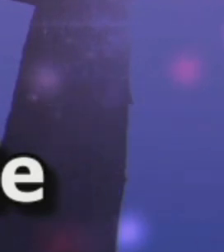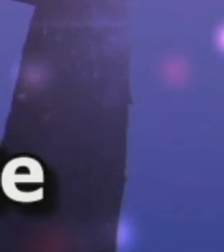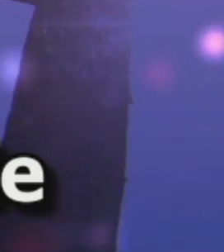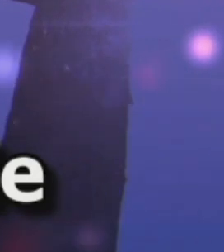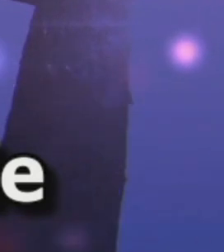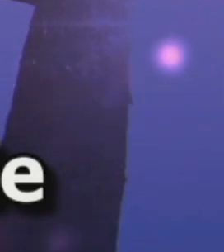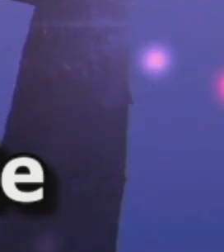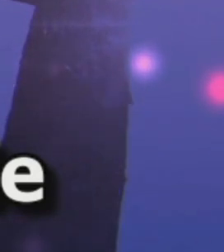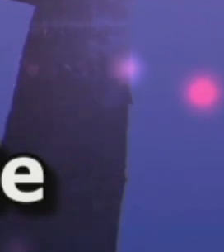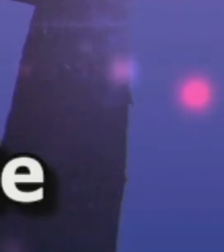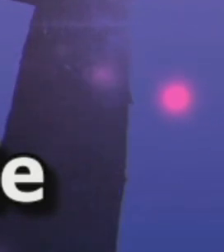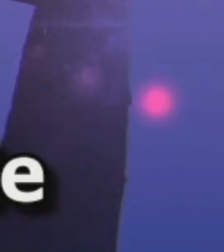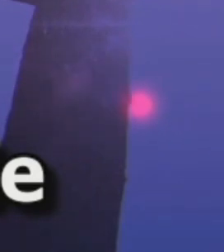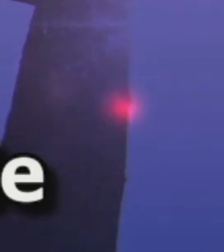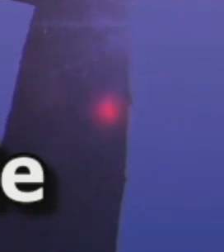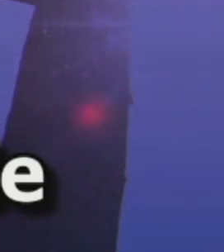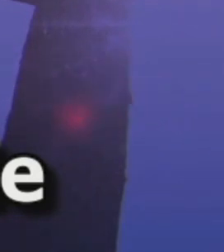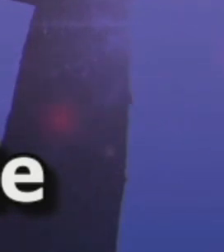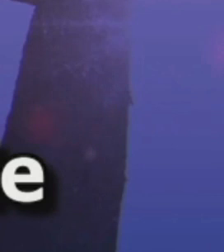Lord, I